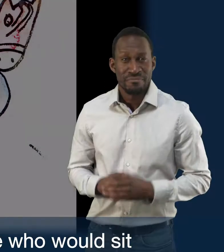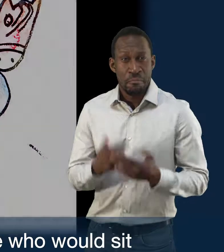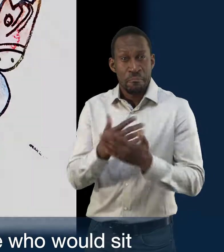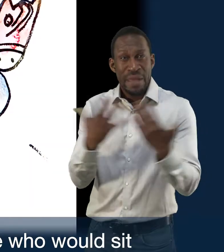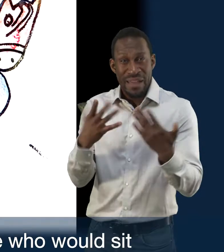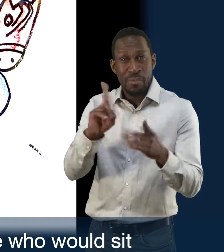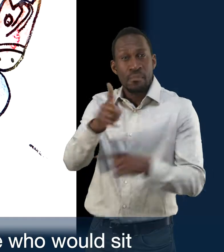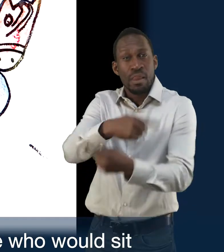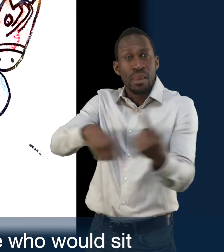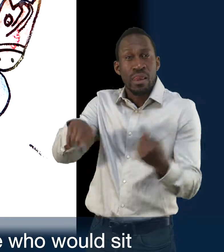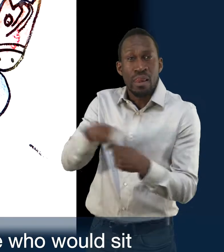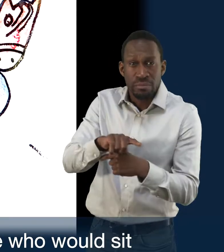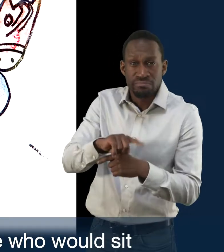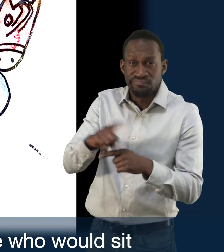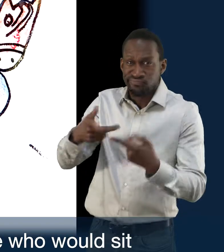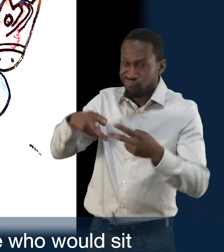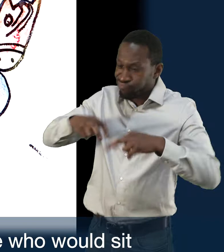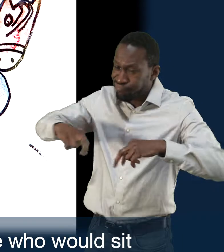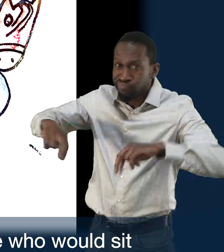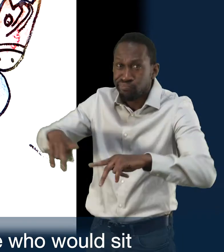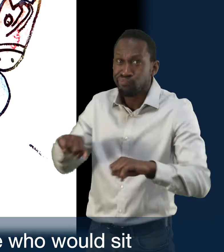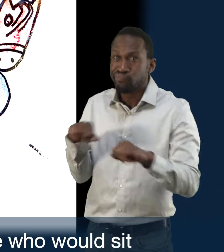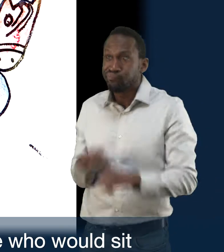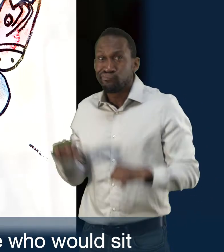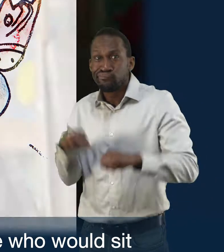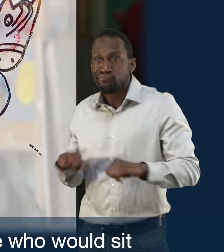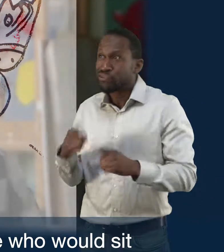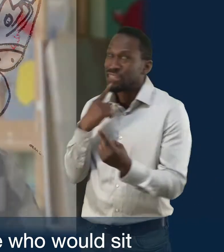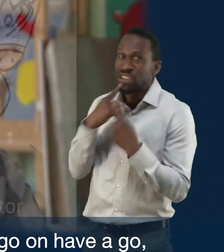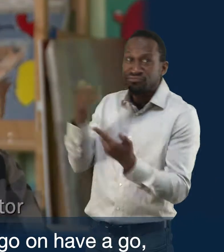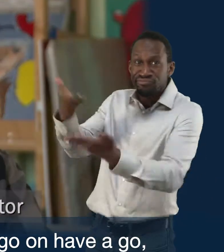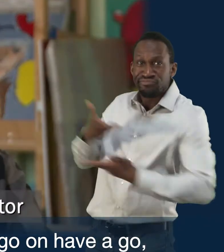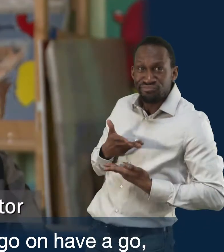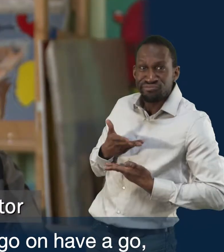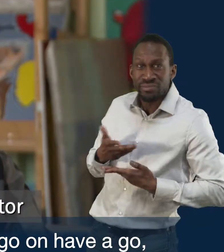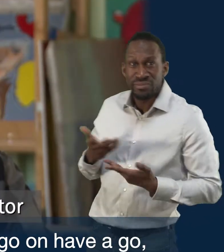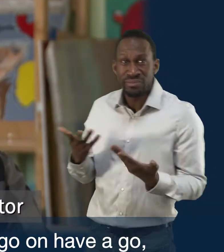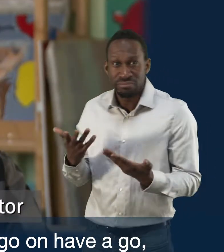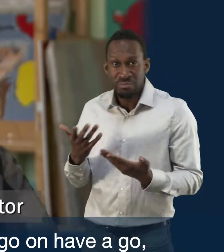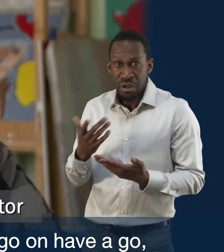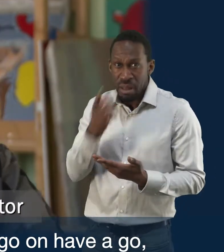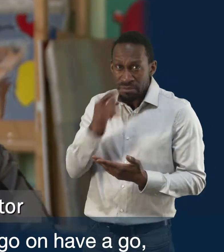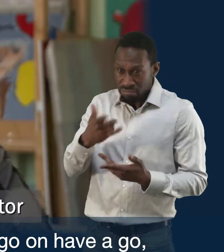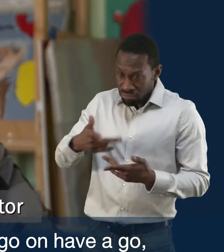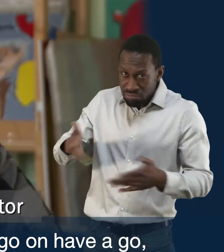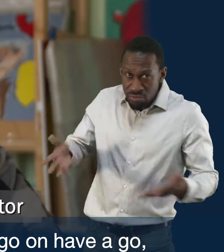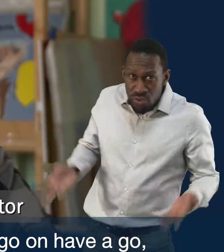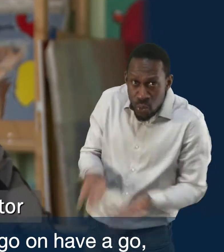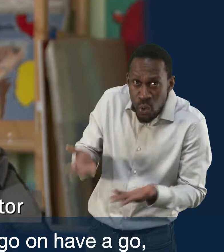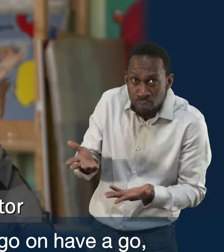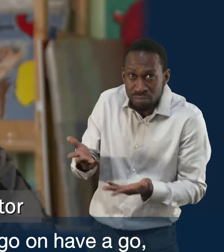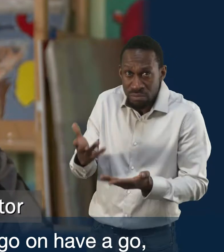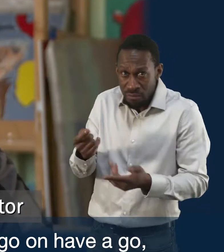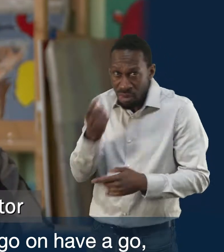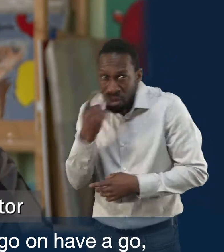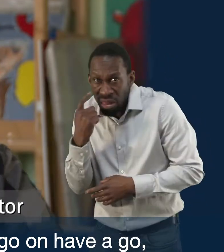For many of the people who would sit and wait for instruction, being given the ability to, no, go